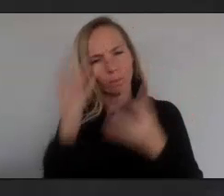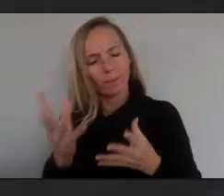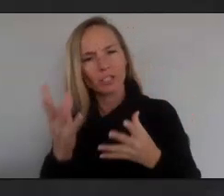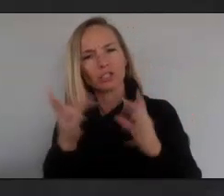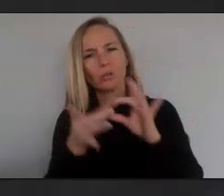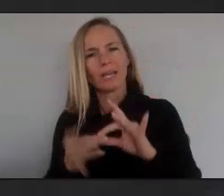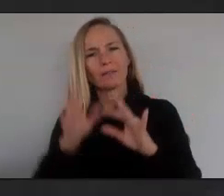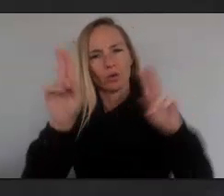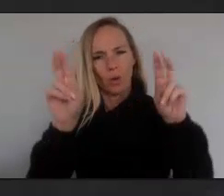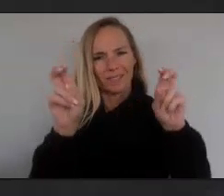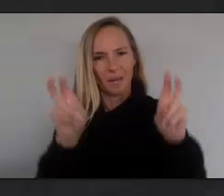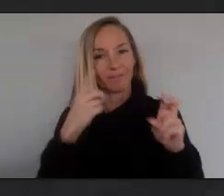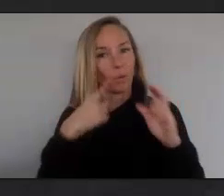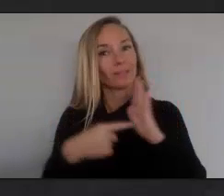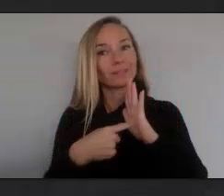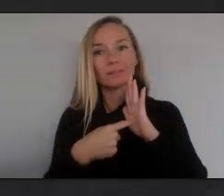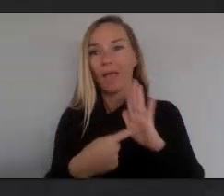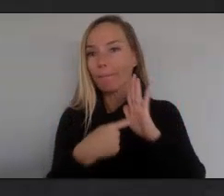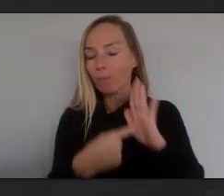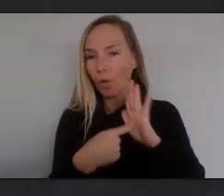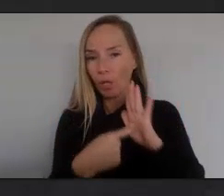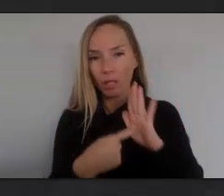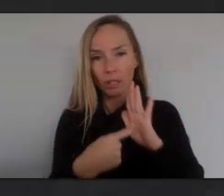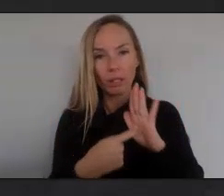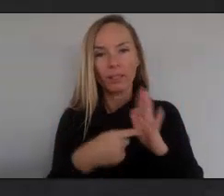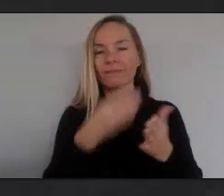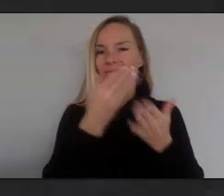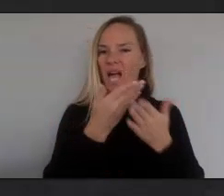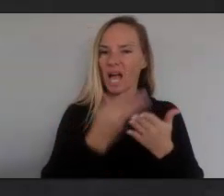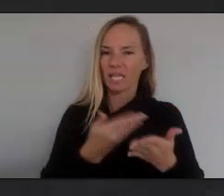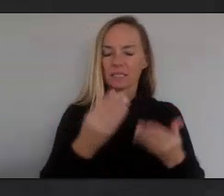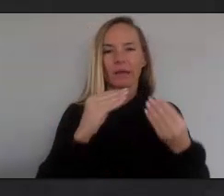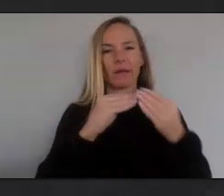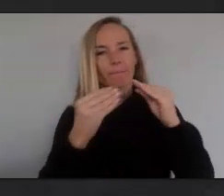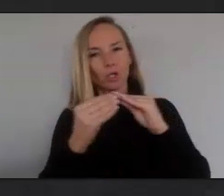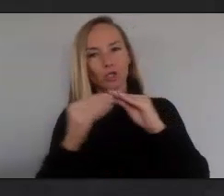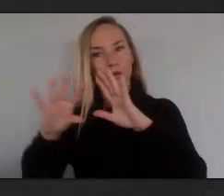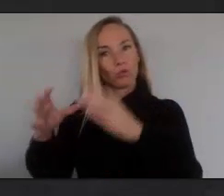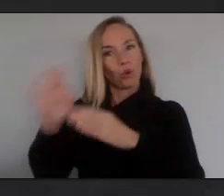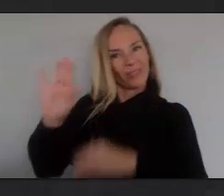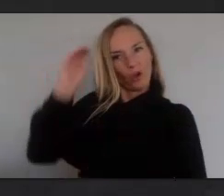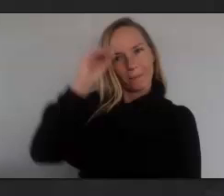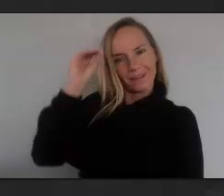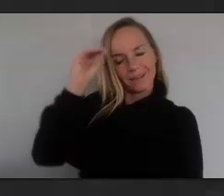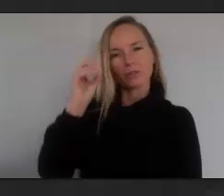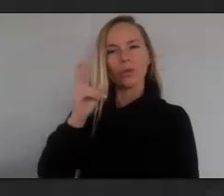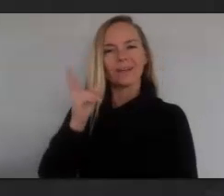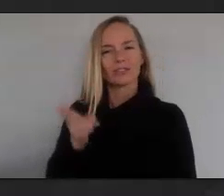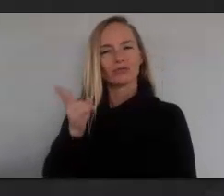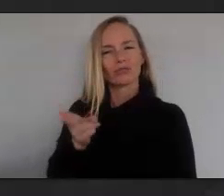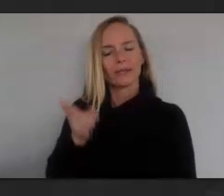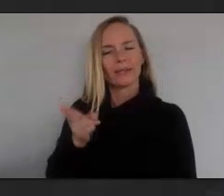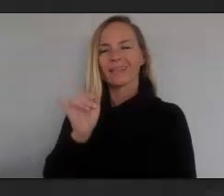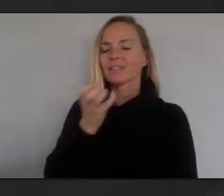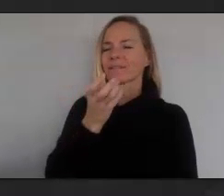topic. Examples of background information include facts, numbers, group opinions, or history. These are just a